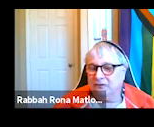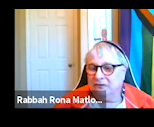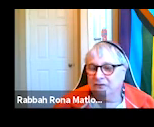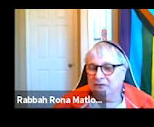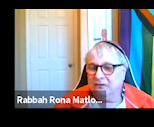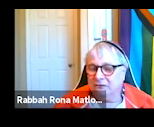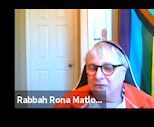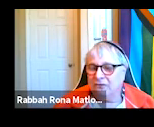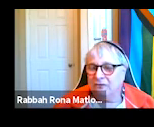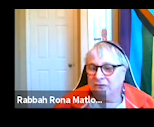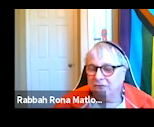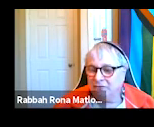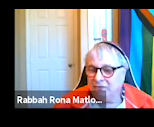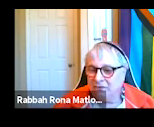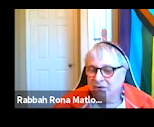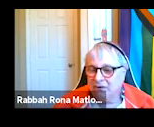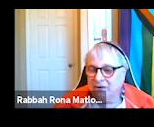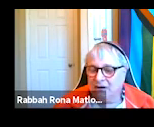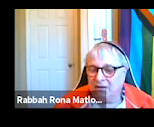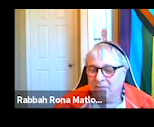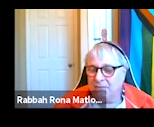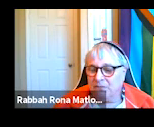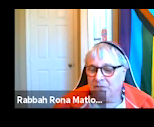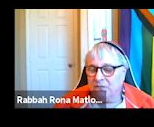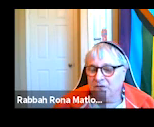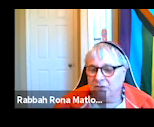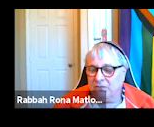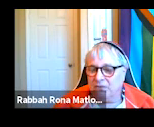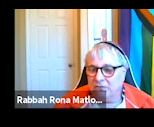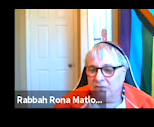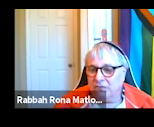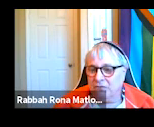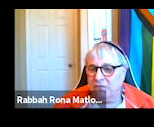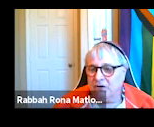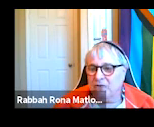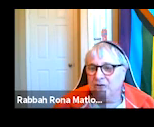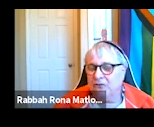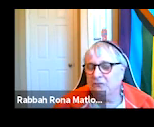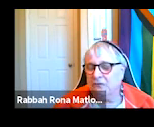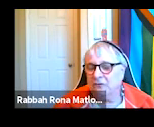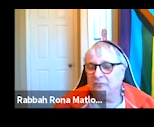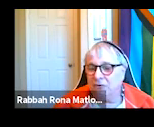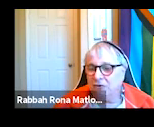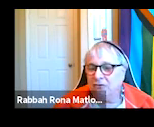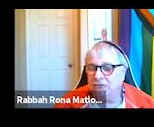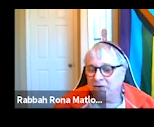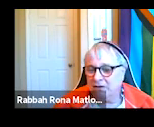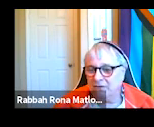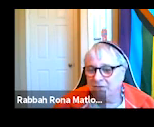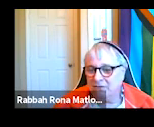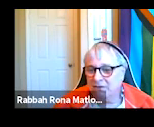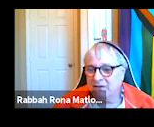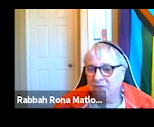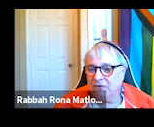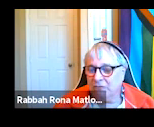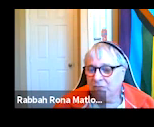trans identity and neurodivergence, which comes from who we are, because we are born